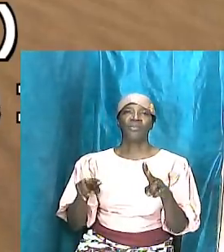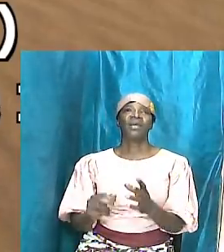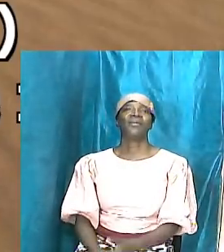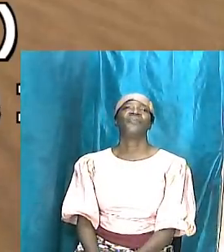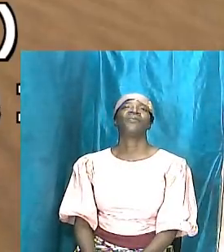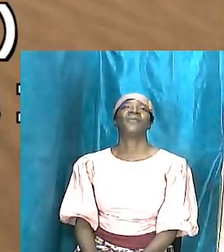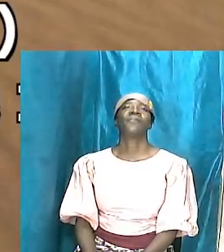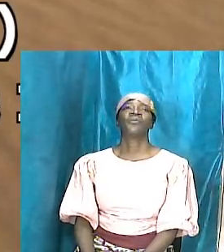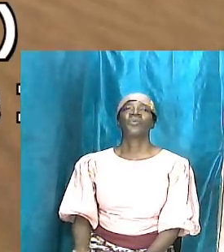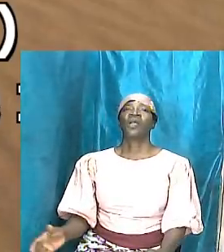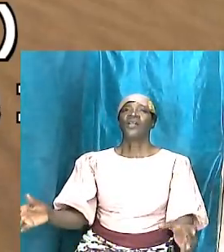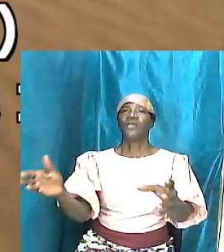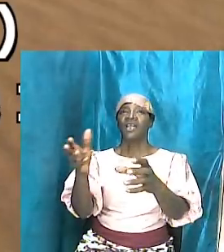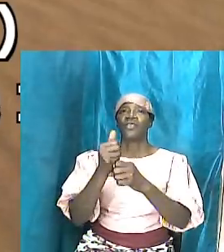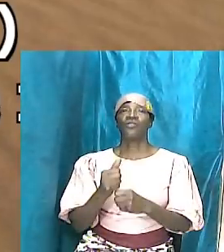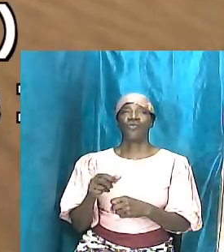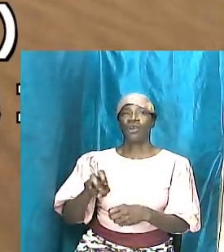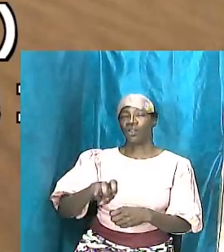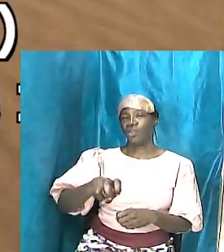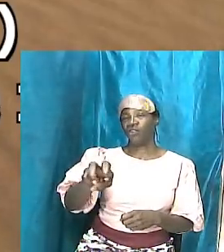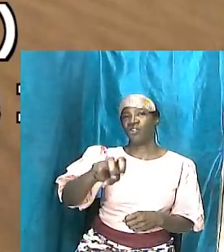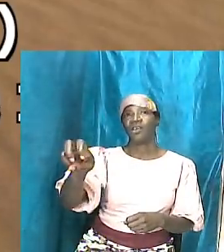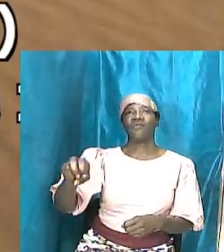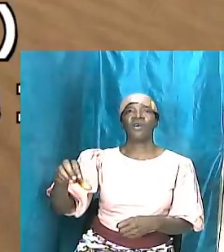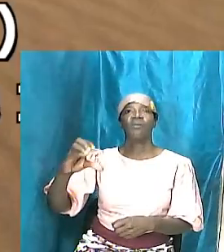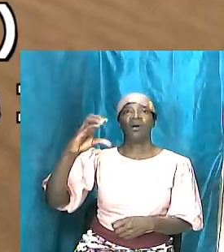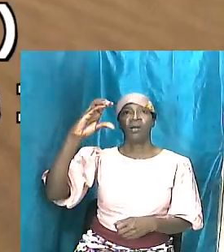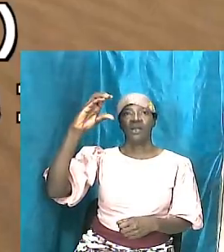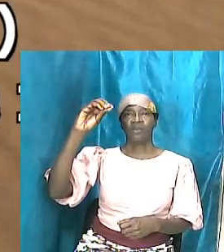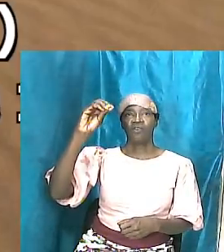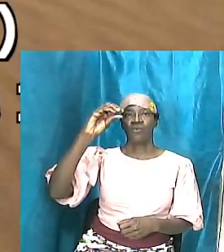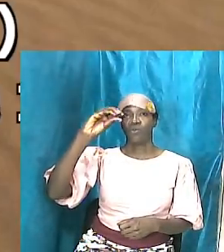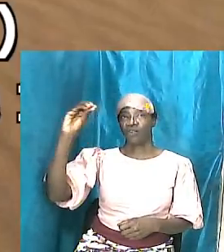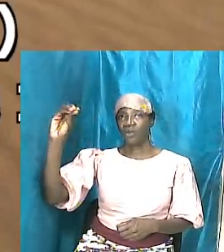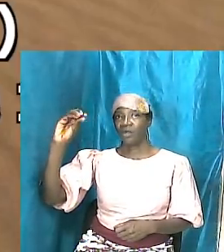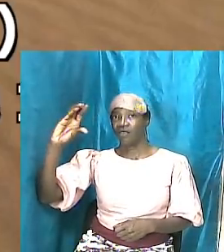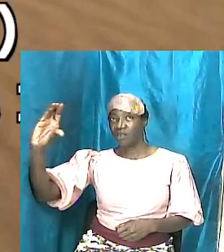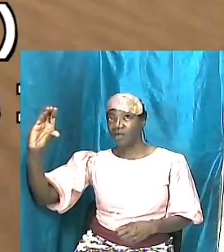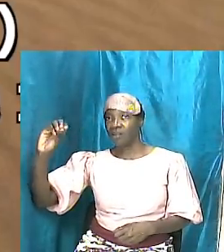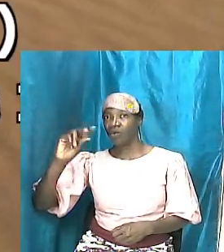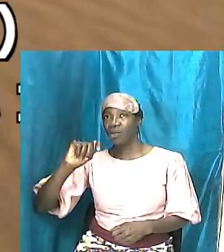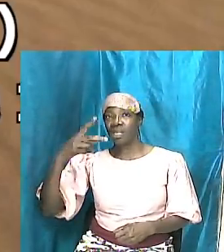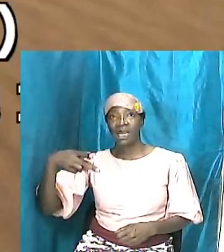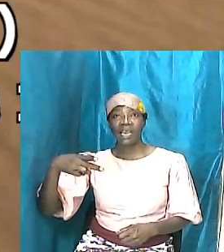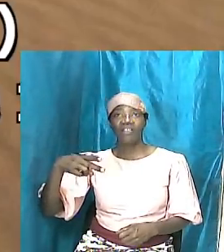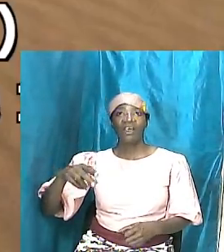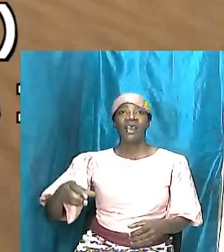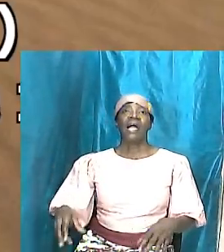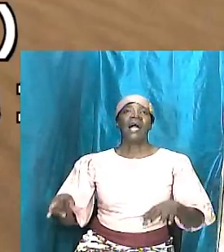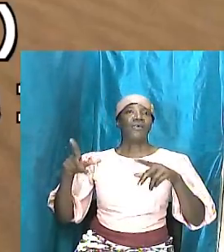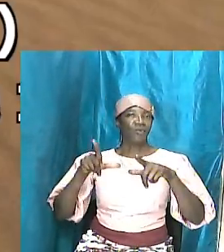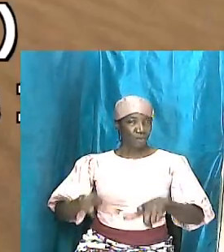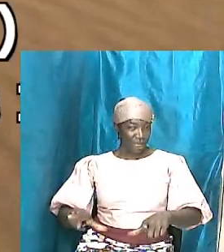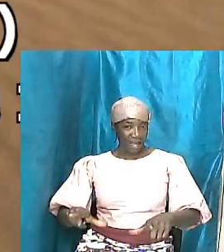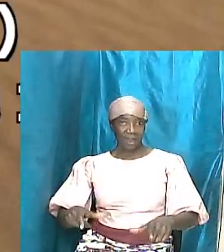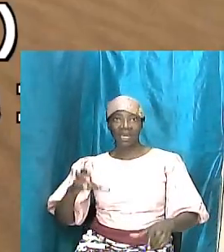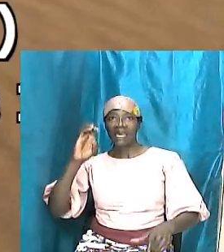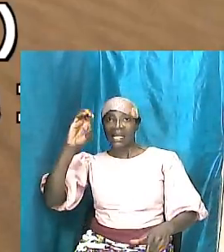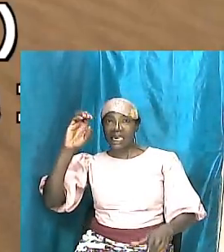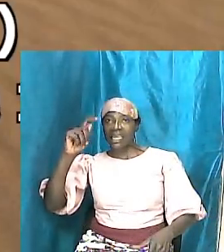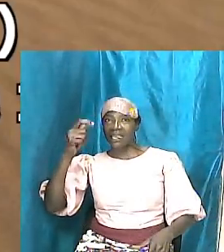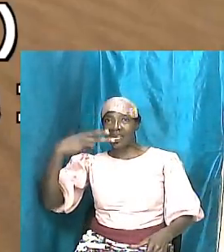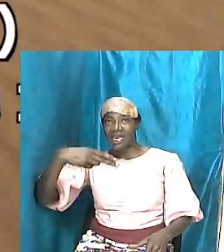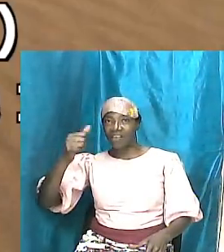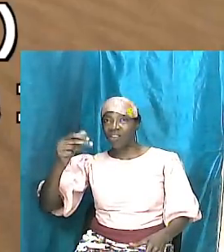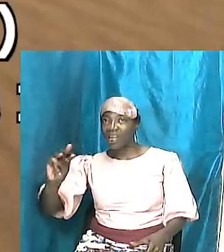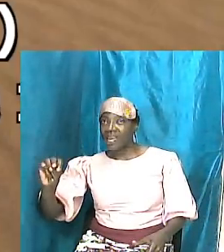13. And they took their journey from Succoth and encamped in Etham in the edge